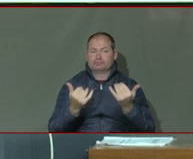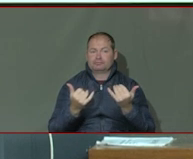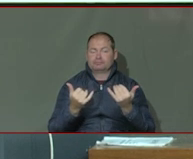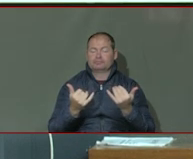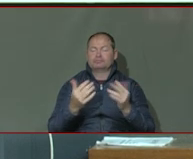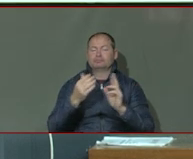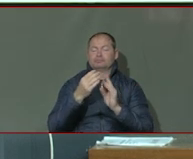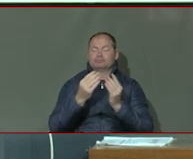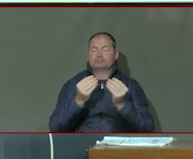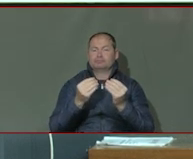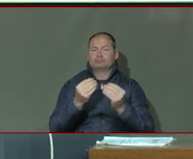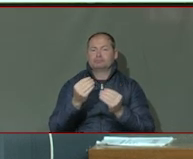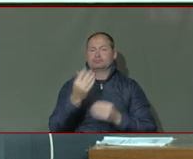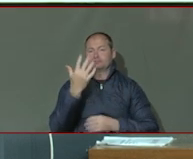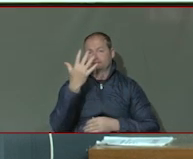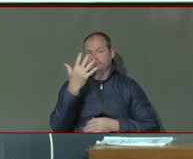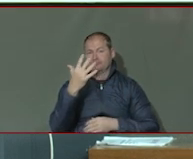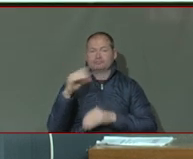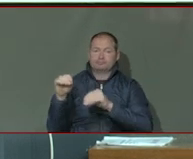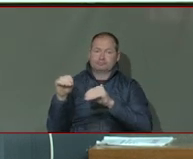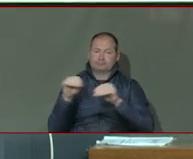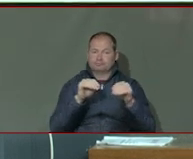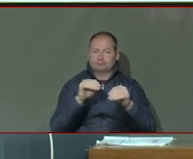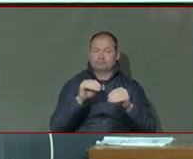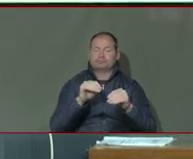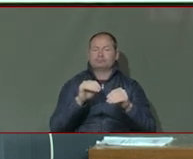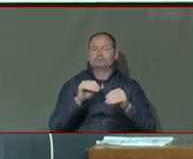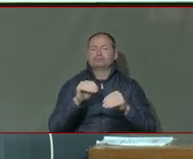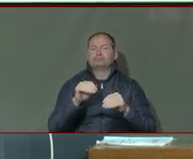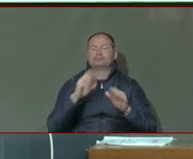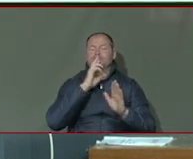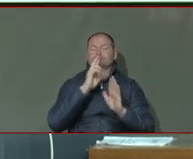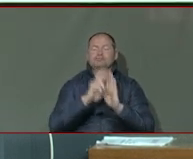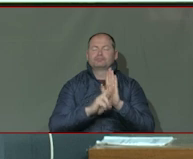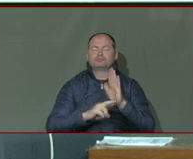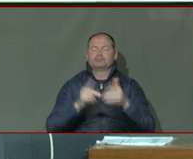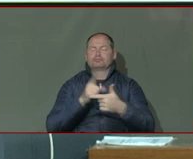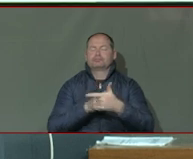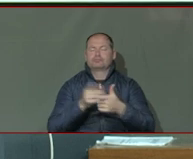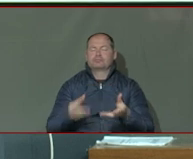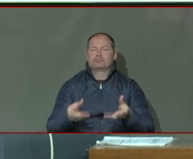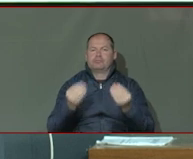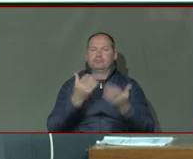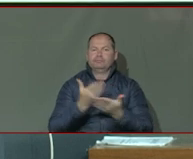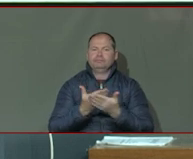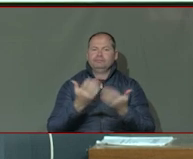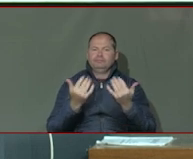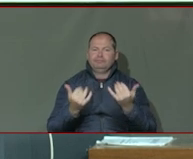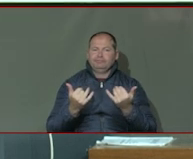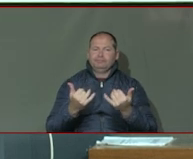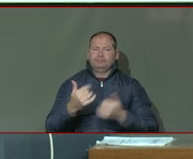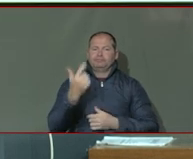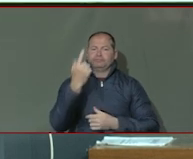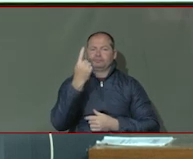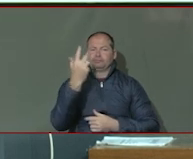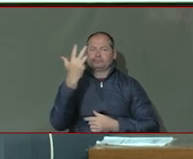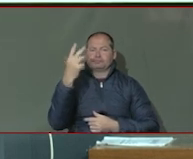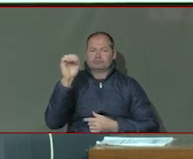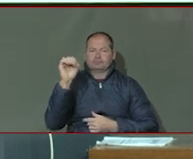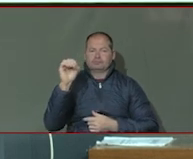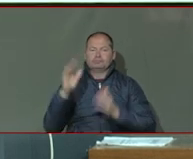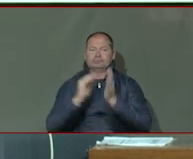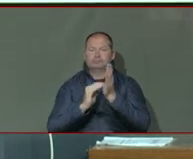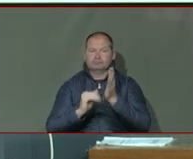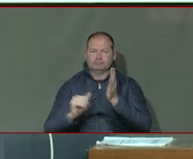will give you the reference angle. And because the gradient is negative, it's 180 degrees minus the reference angle,